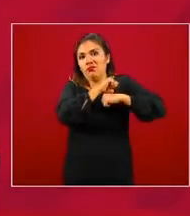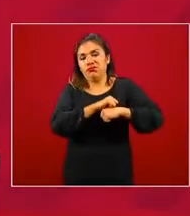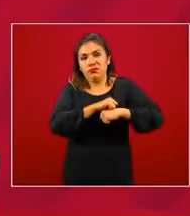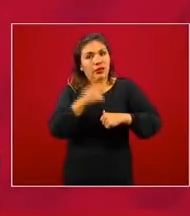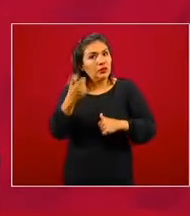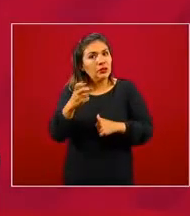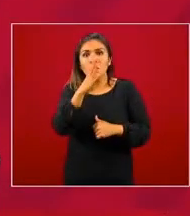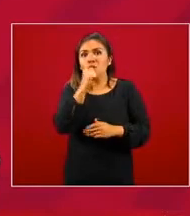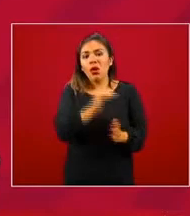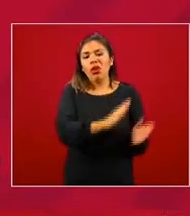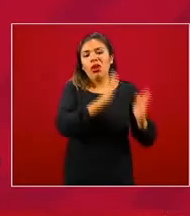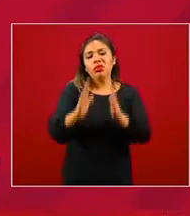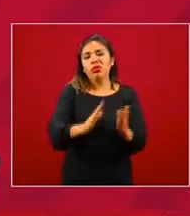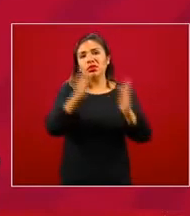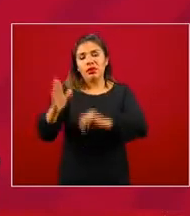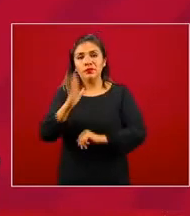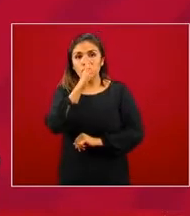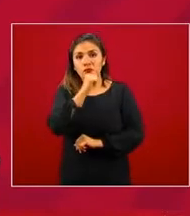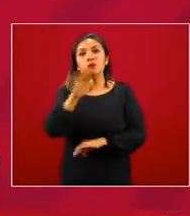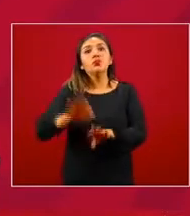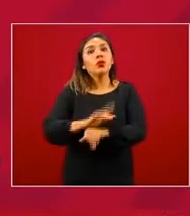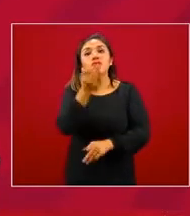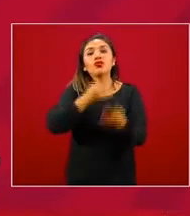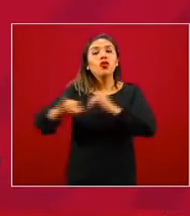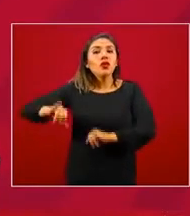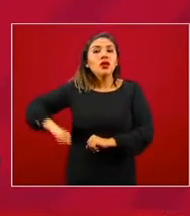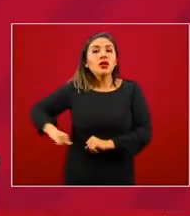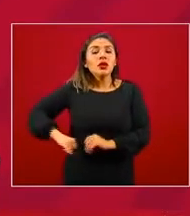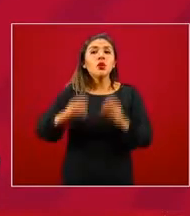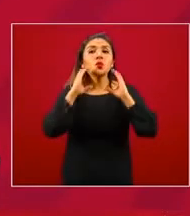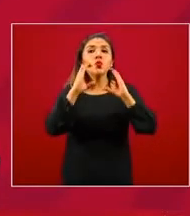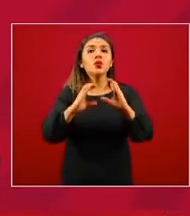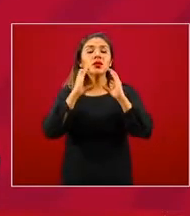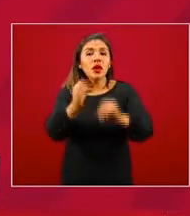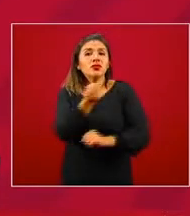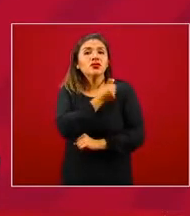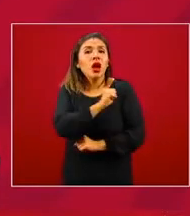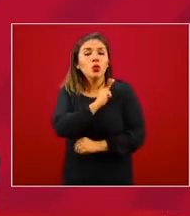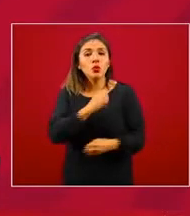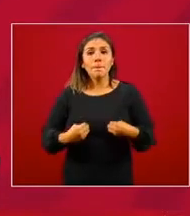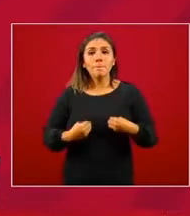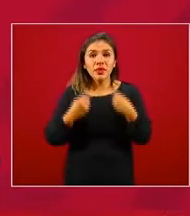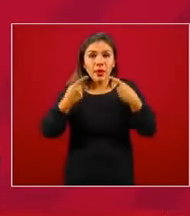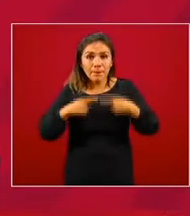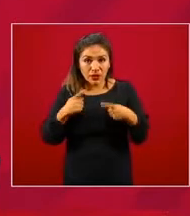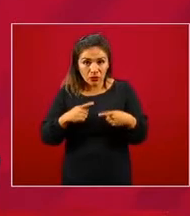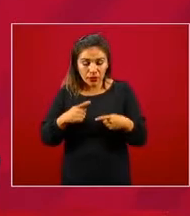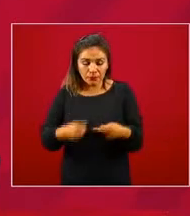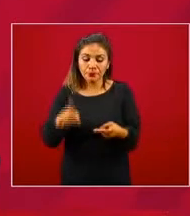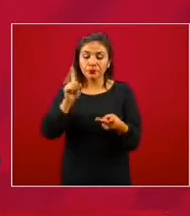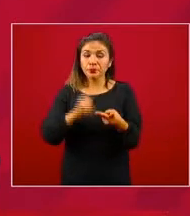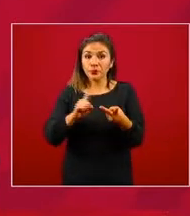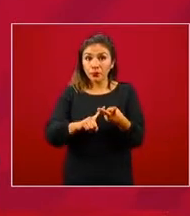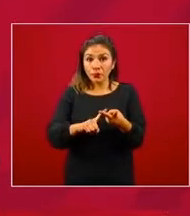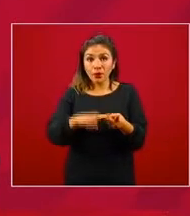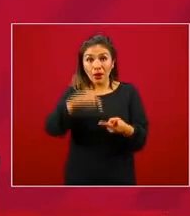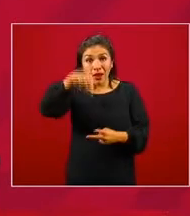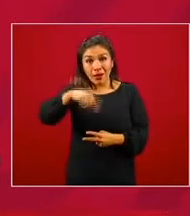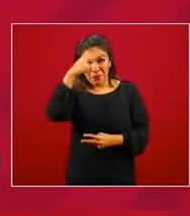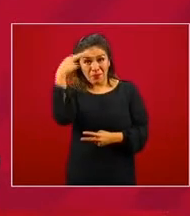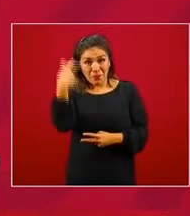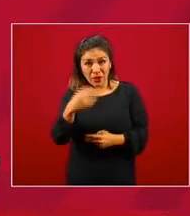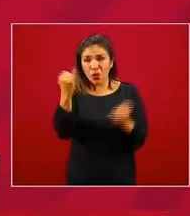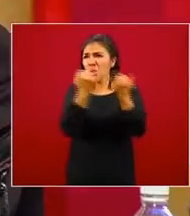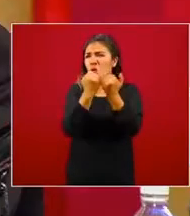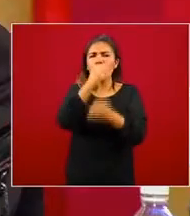priority. We cannot put this off because we want to protect people's lives and health. But on the other